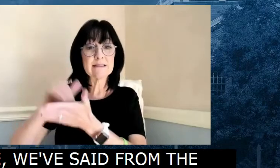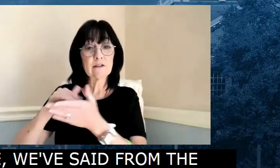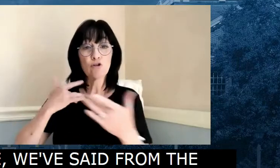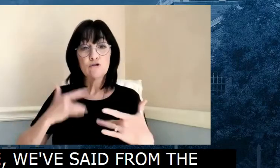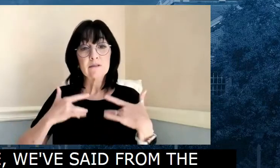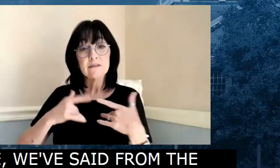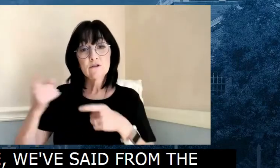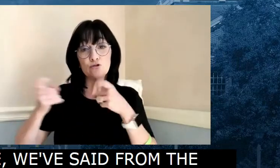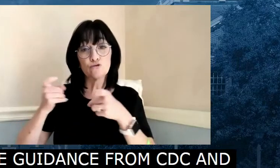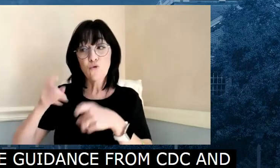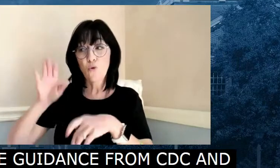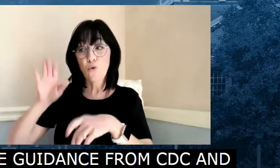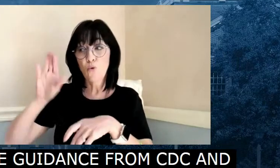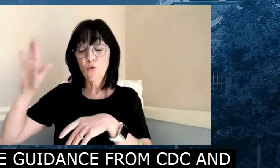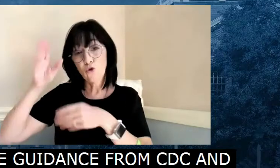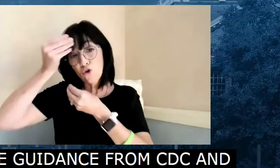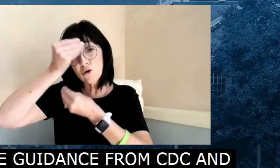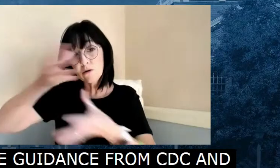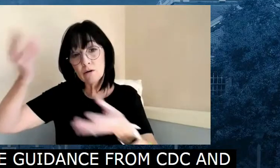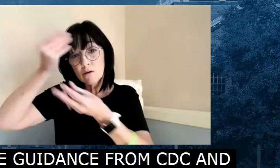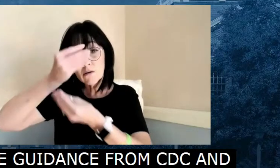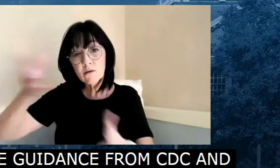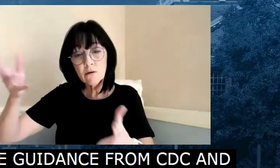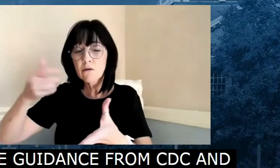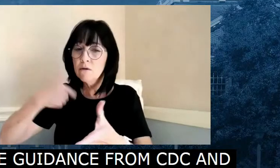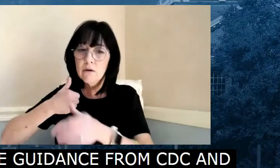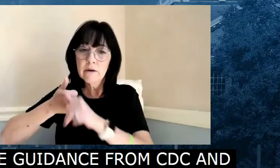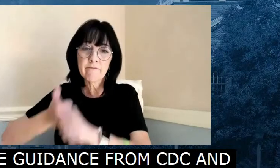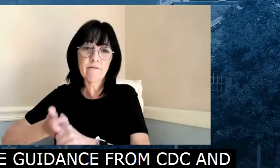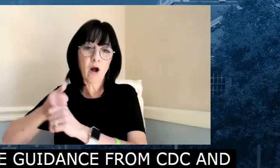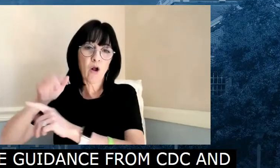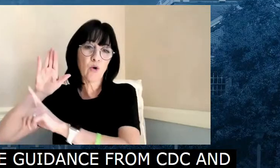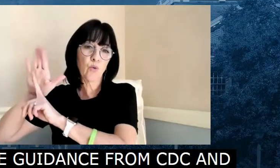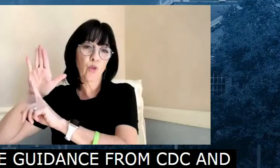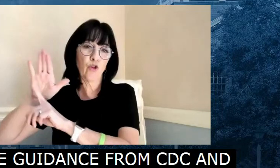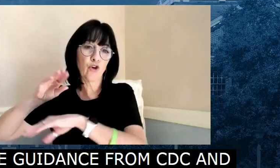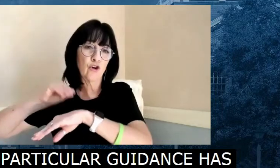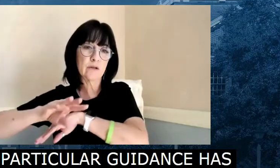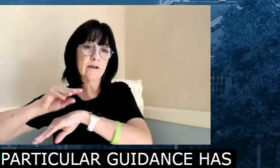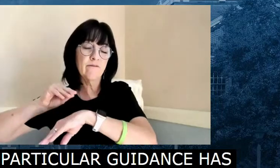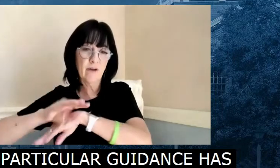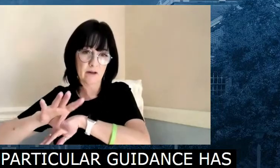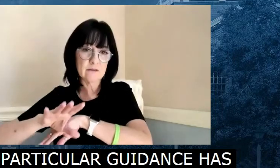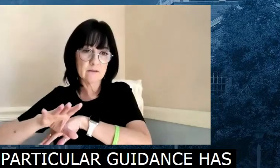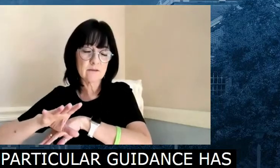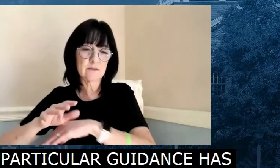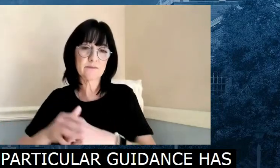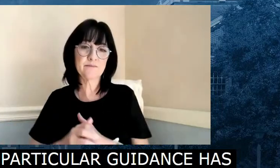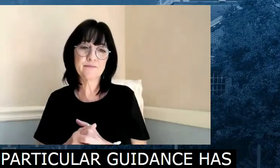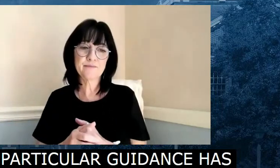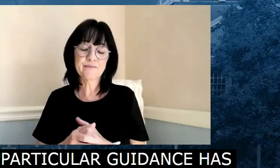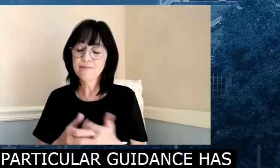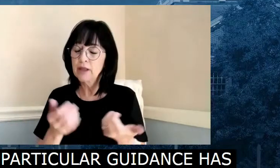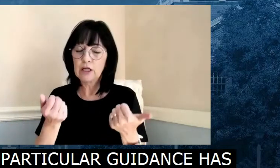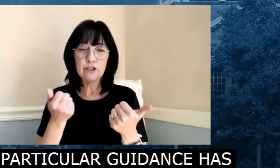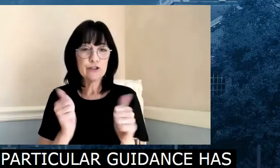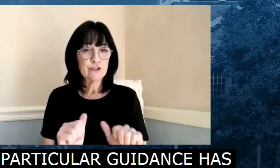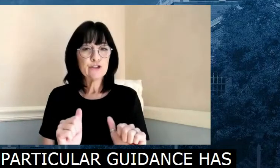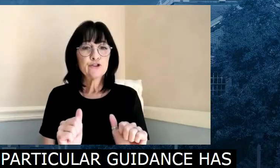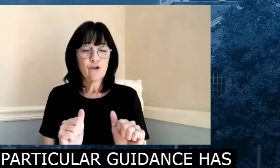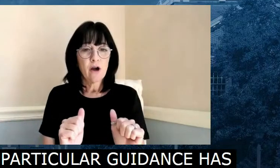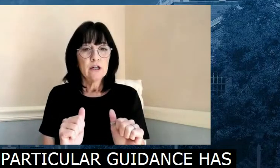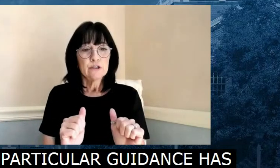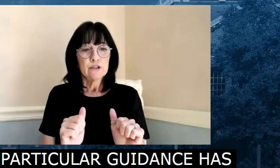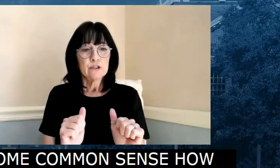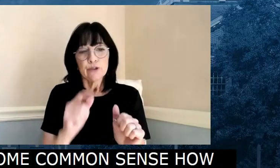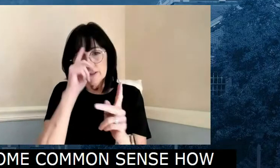this particular guidance has made it very difficult to sort out with some common sense how to enforce it at